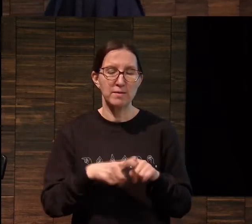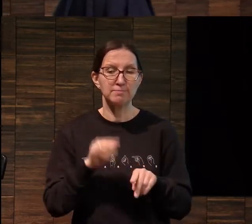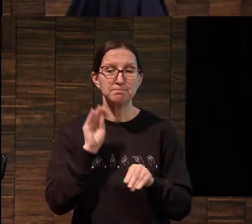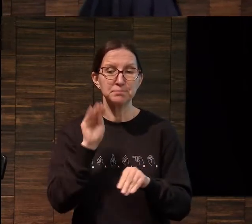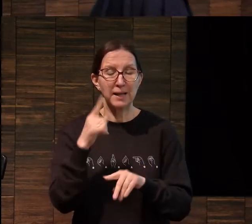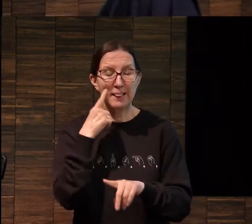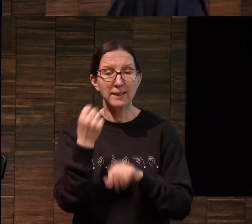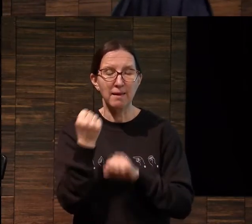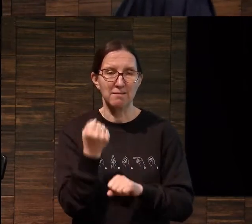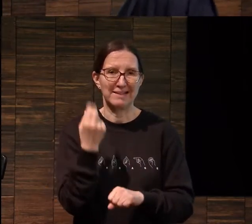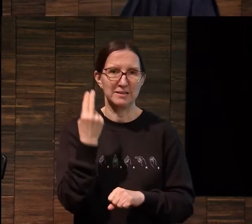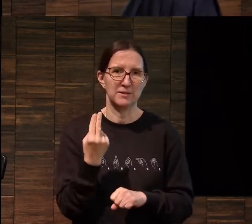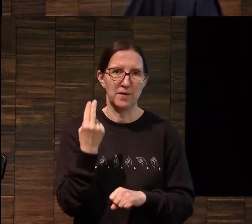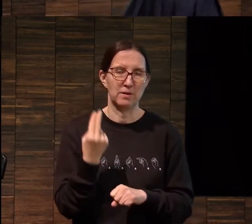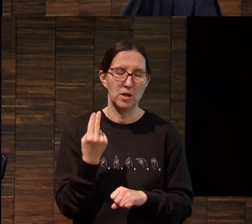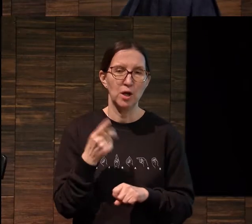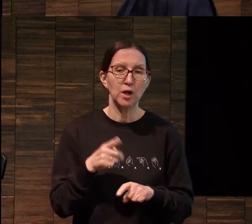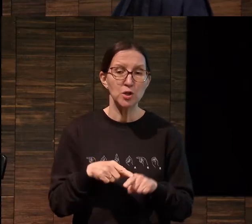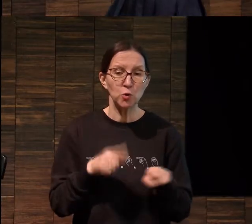designers